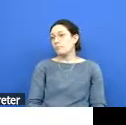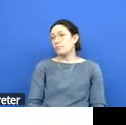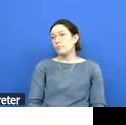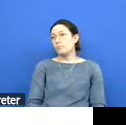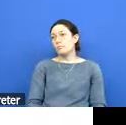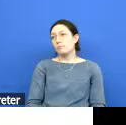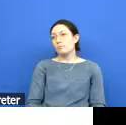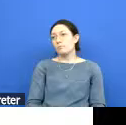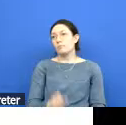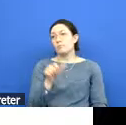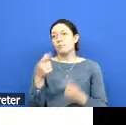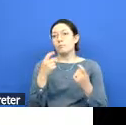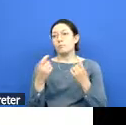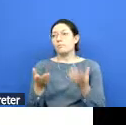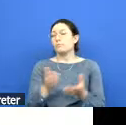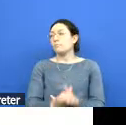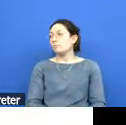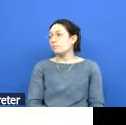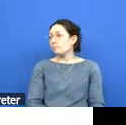Any other questions?